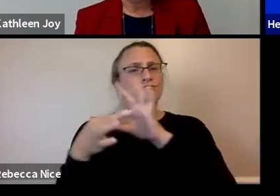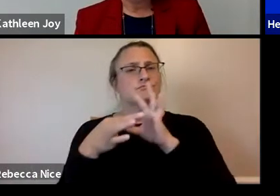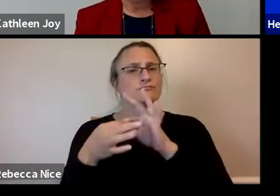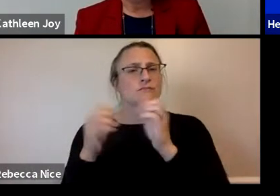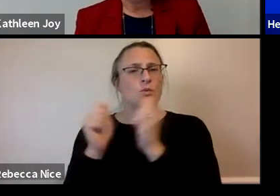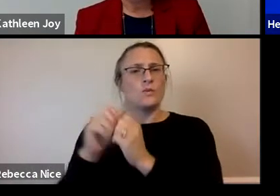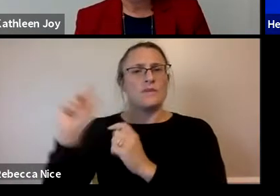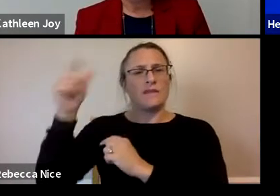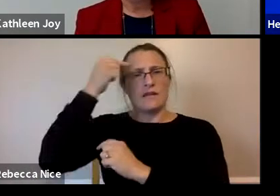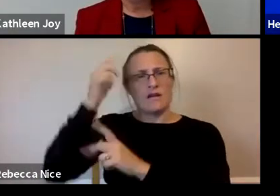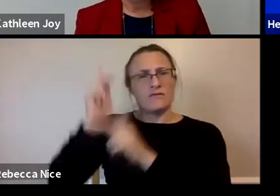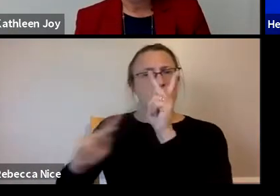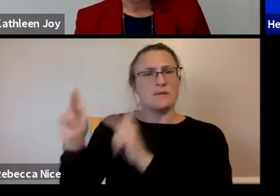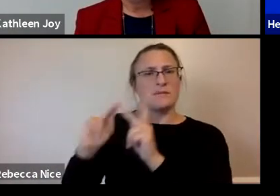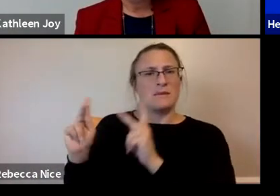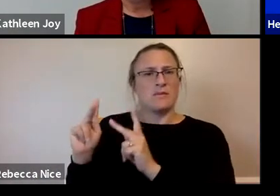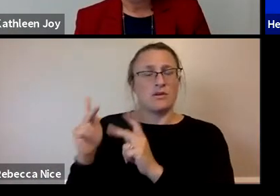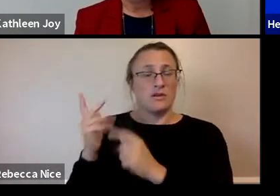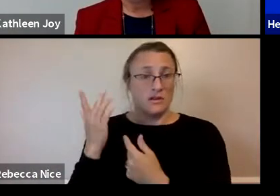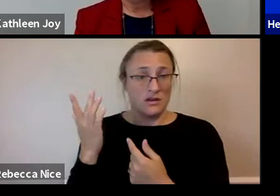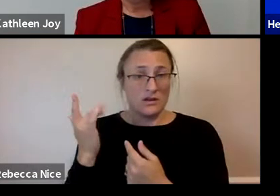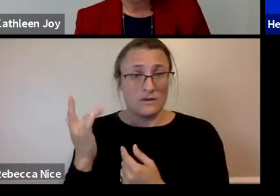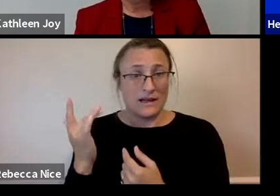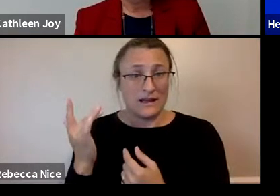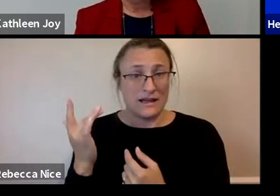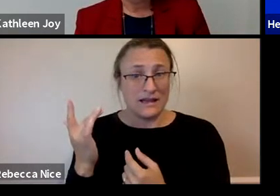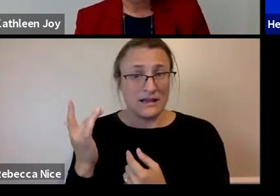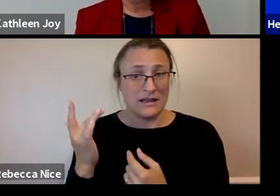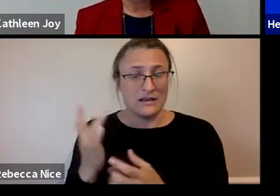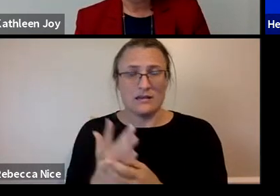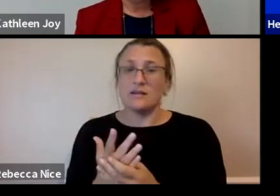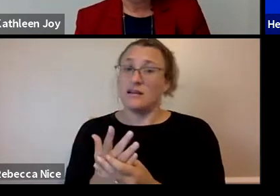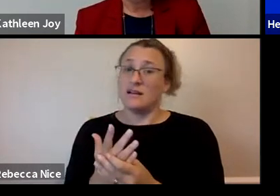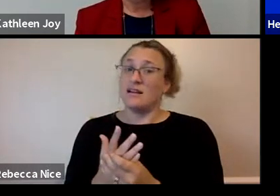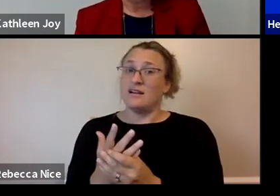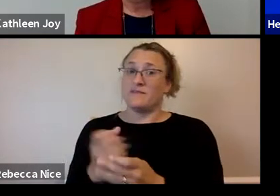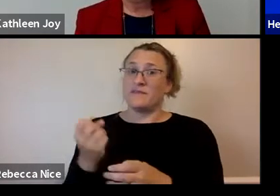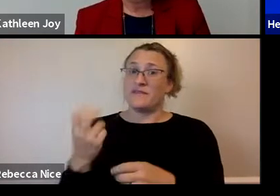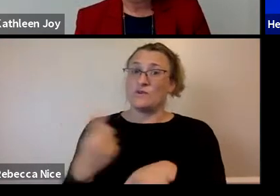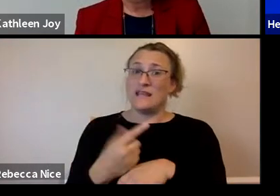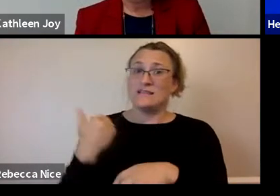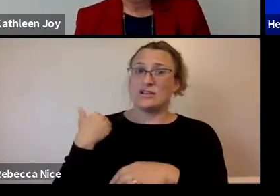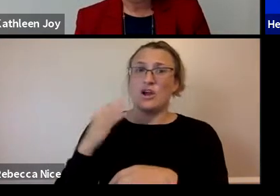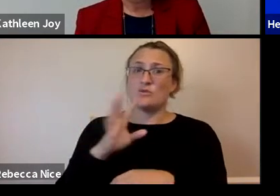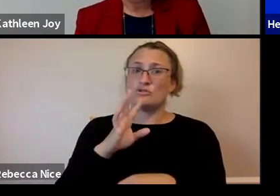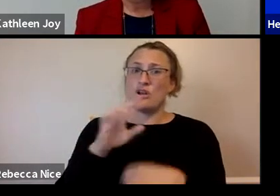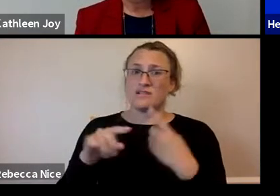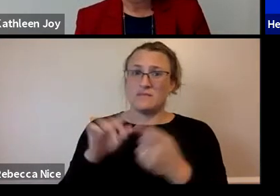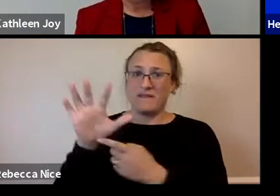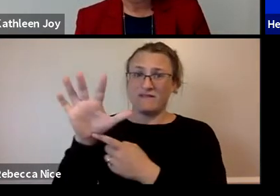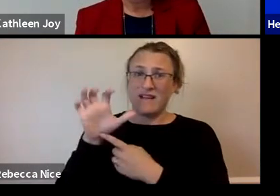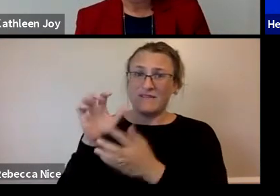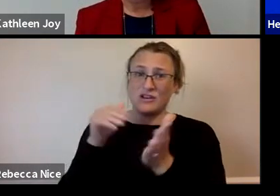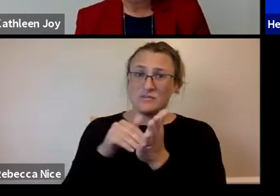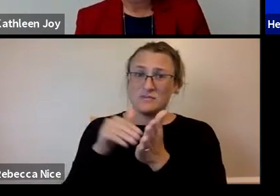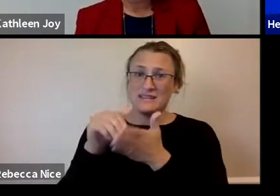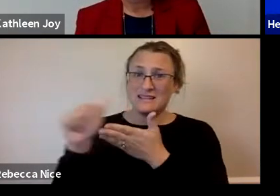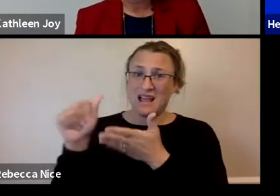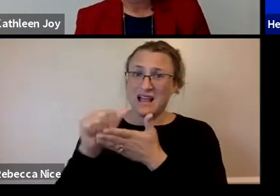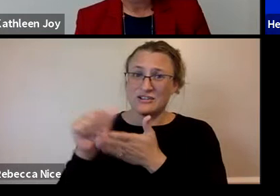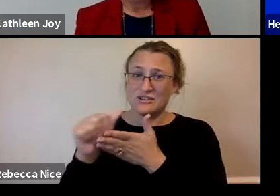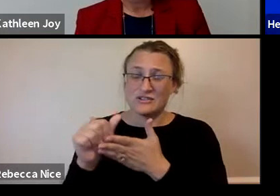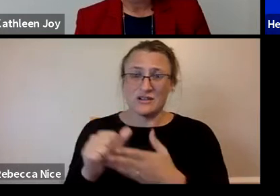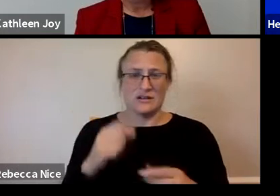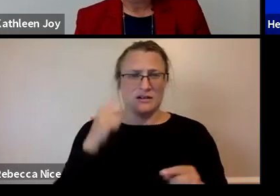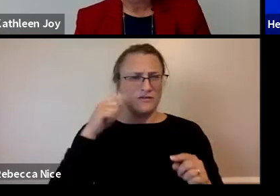sector side, because frankly, there was mention some days ago about $500 million, even though it might have been for Queens.